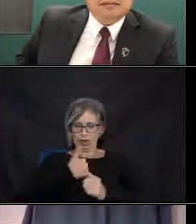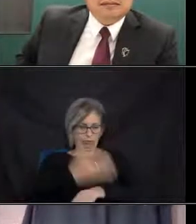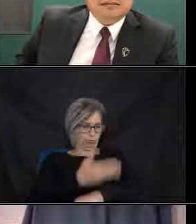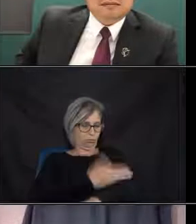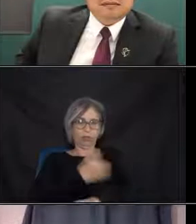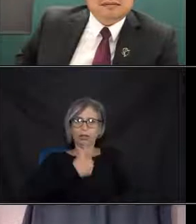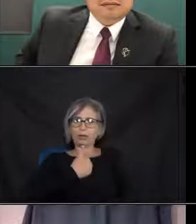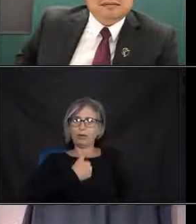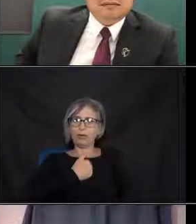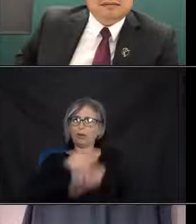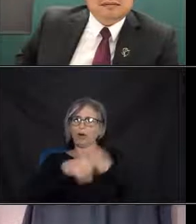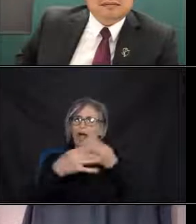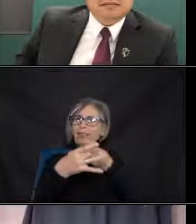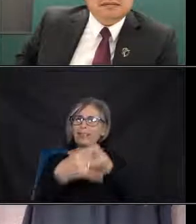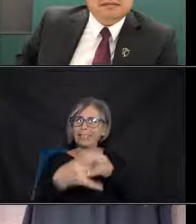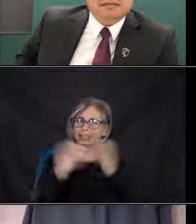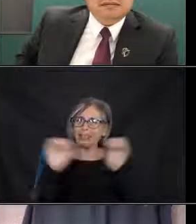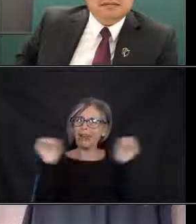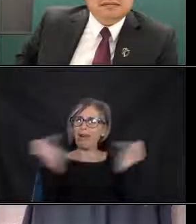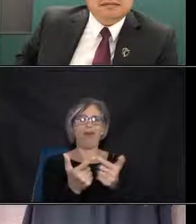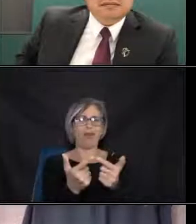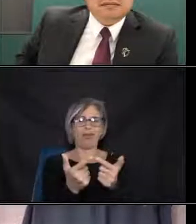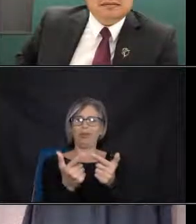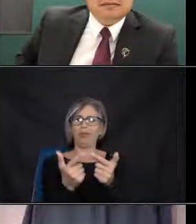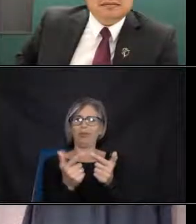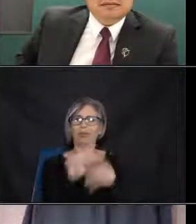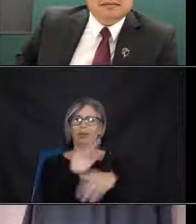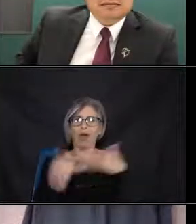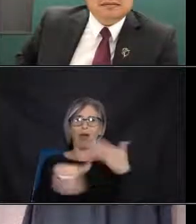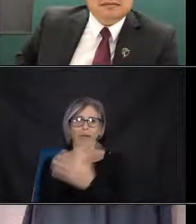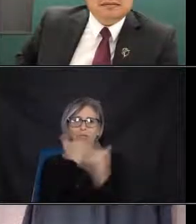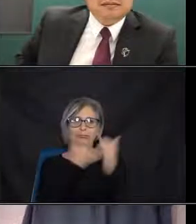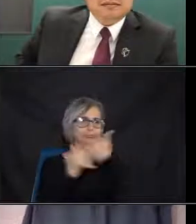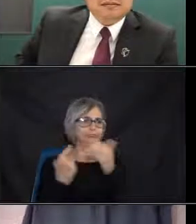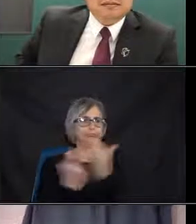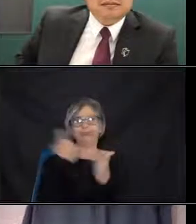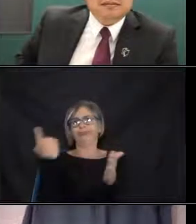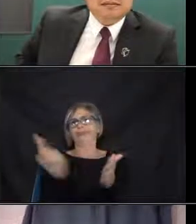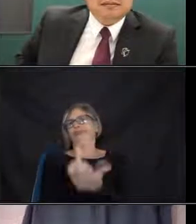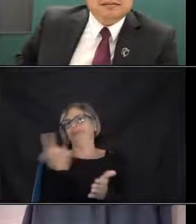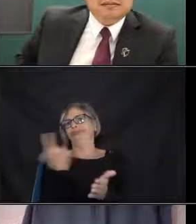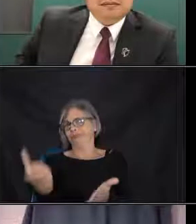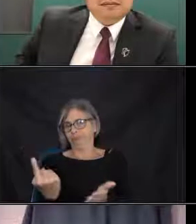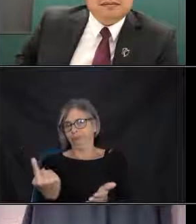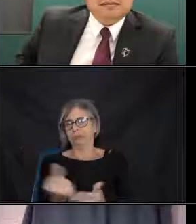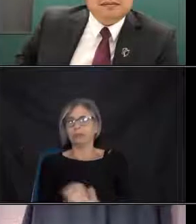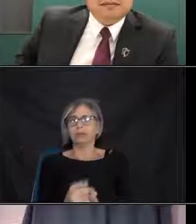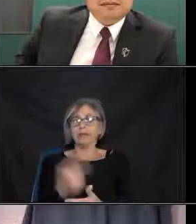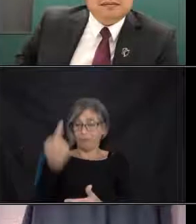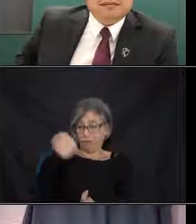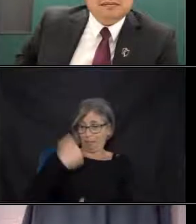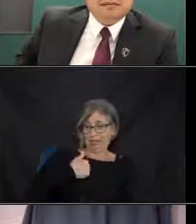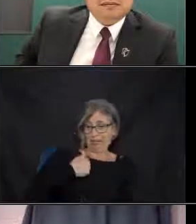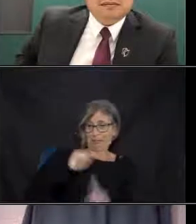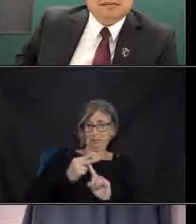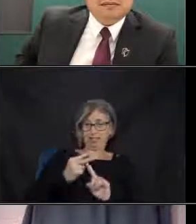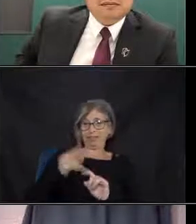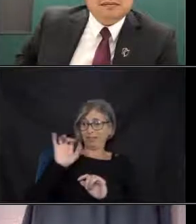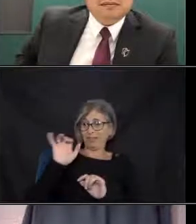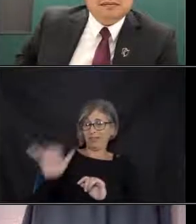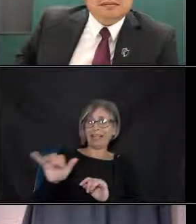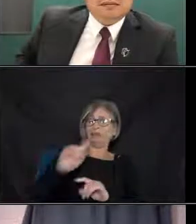all leaders. We're all, you know, imperfect human beings. And that's, for me, that's the mark of a true leader, where